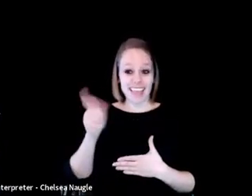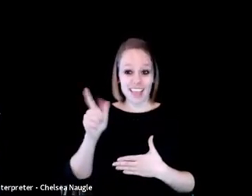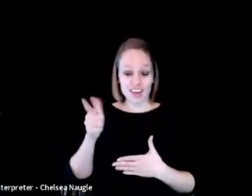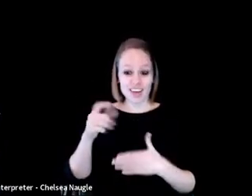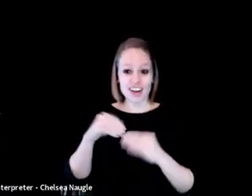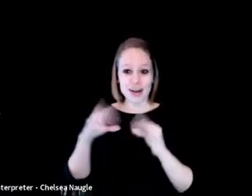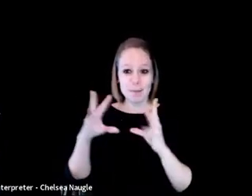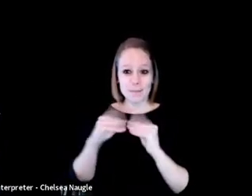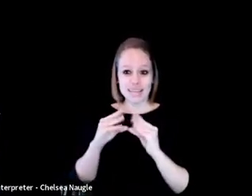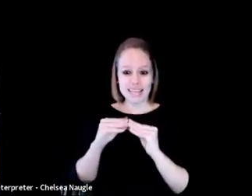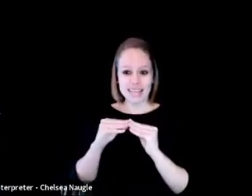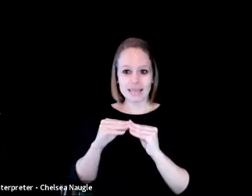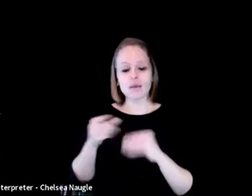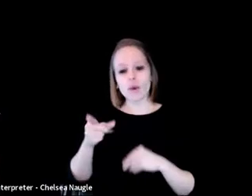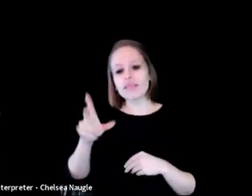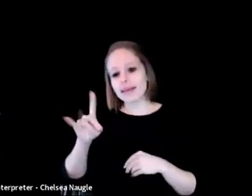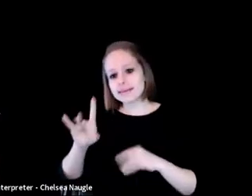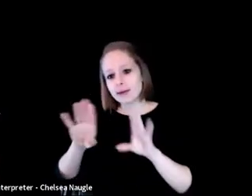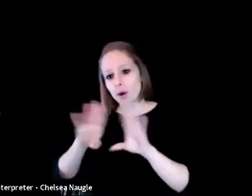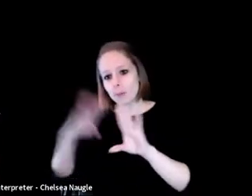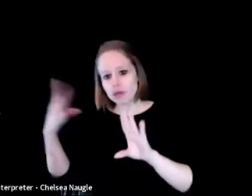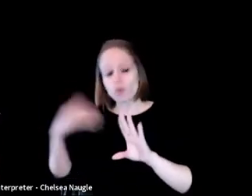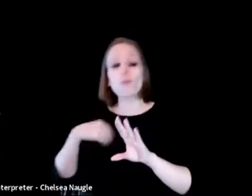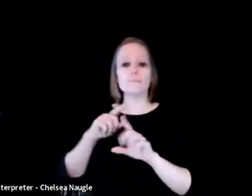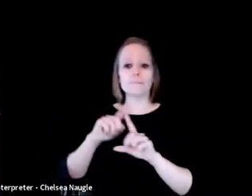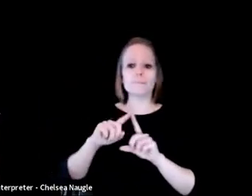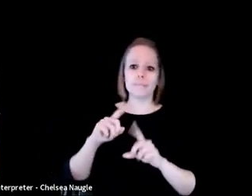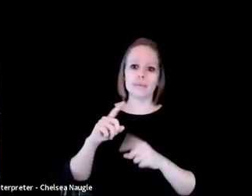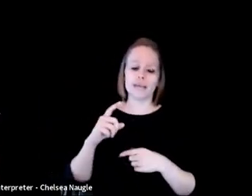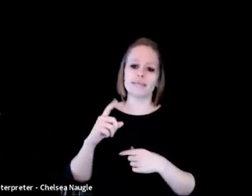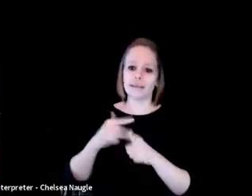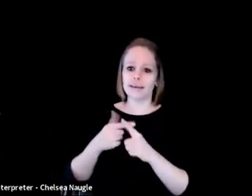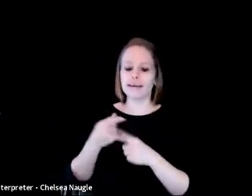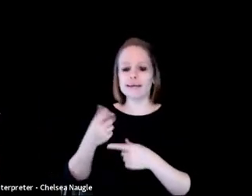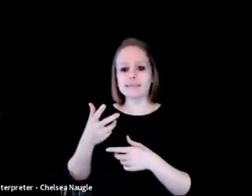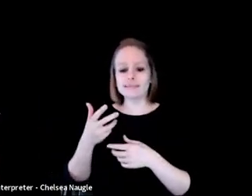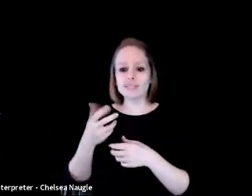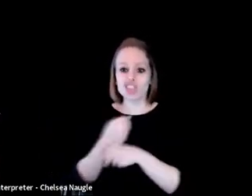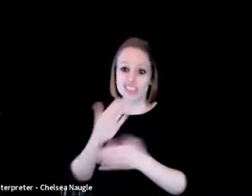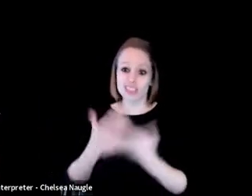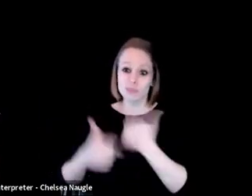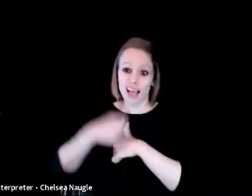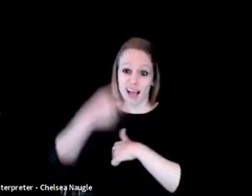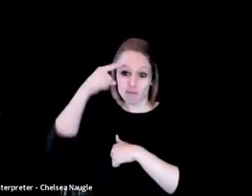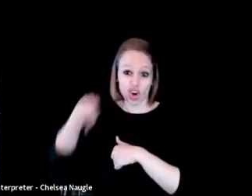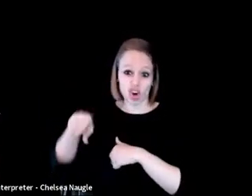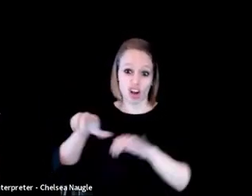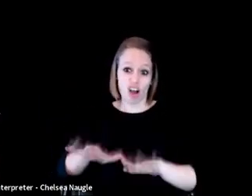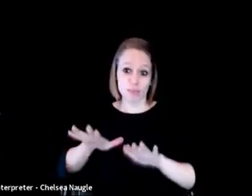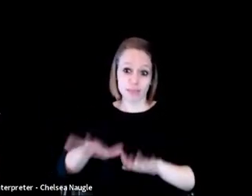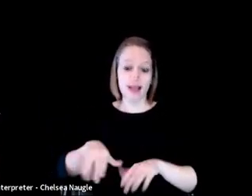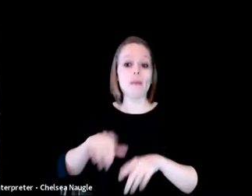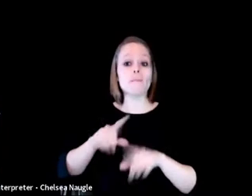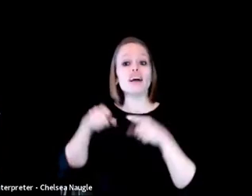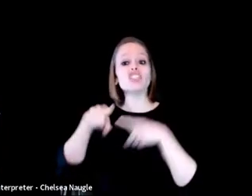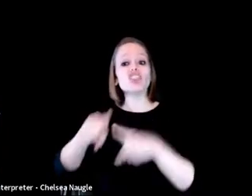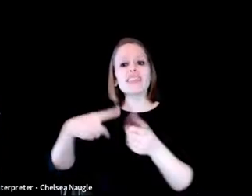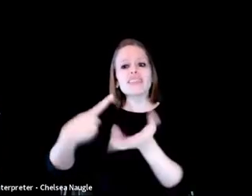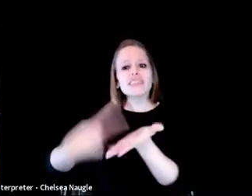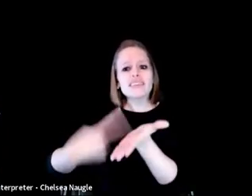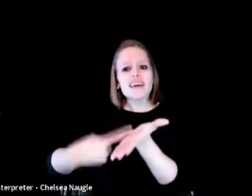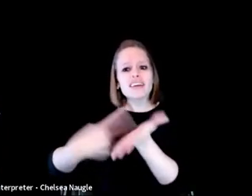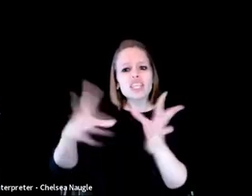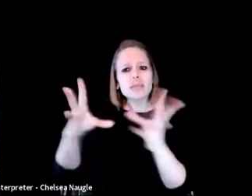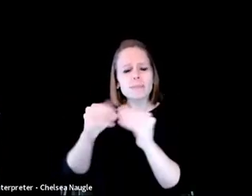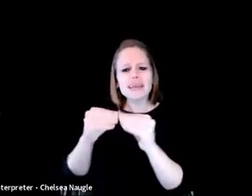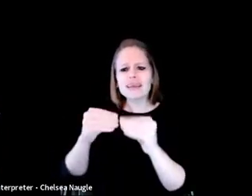and they did, they opened the door then, and then took a while to calm her down. In the debriefing meeting, I brought it up again. I said, I just don't understand.